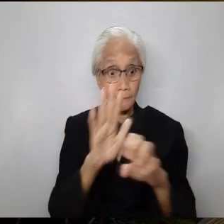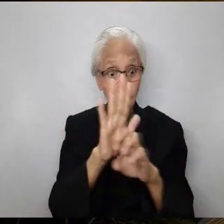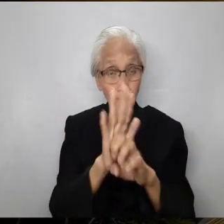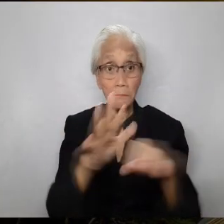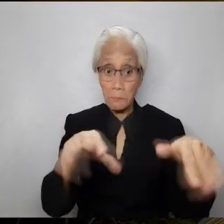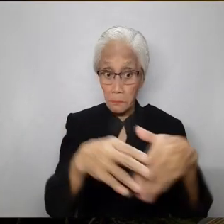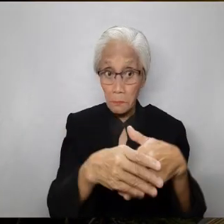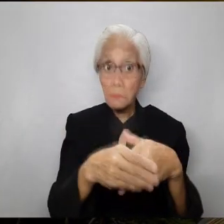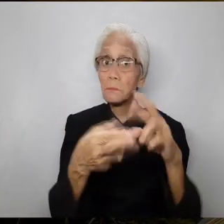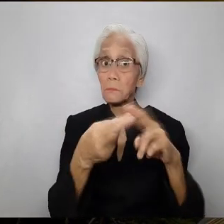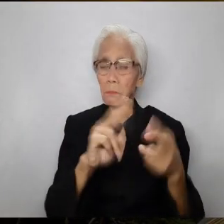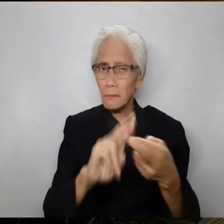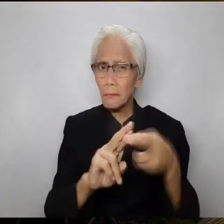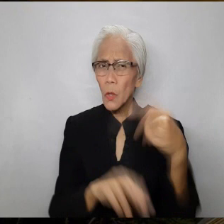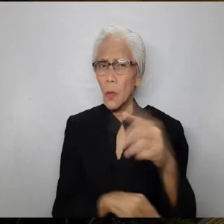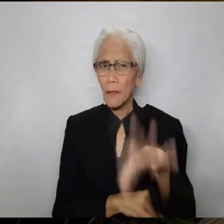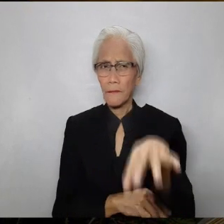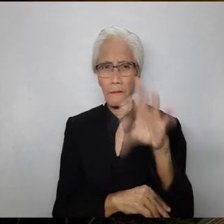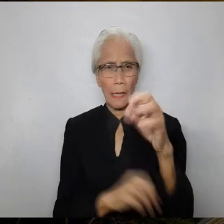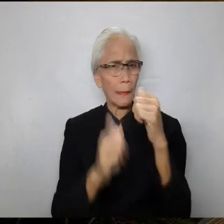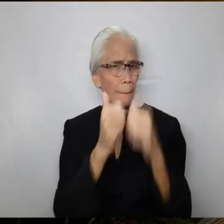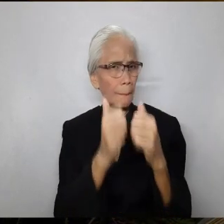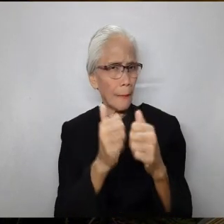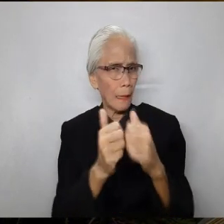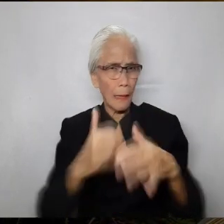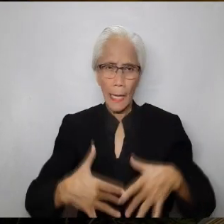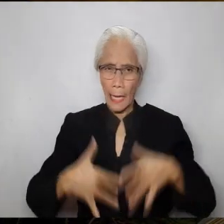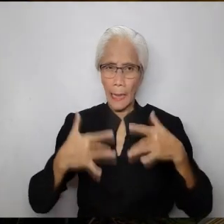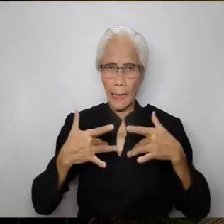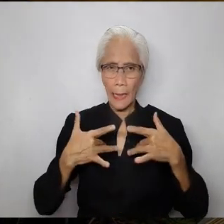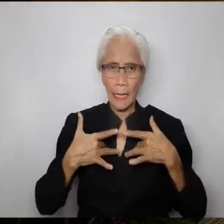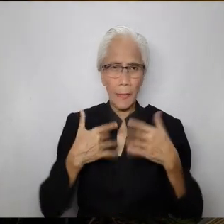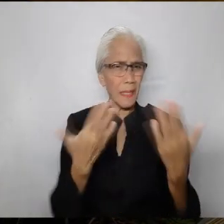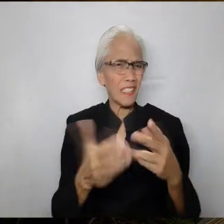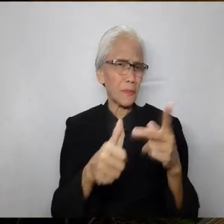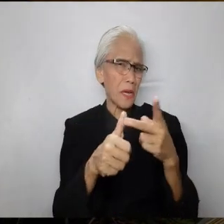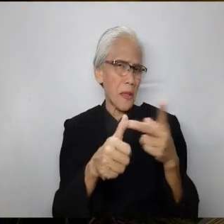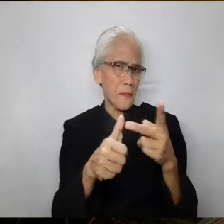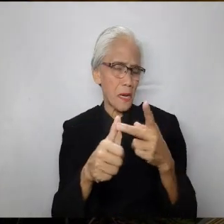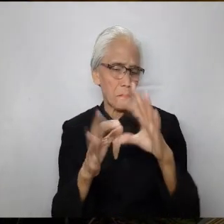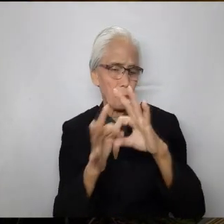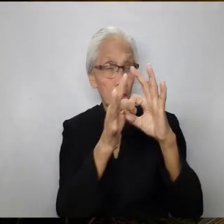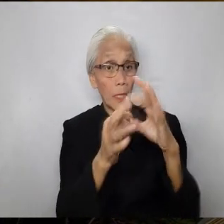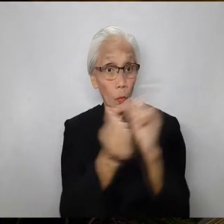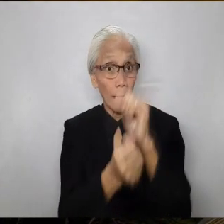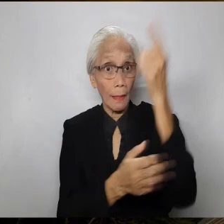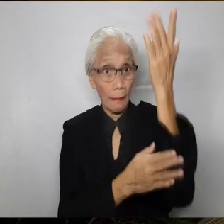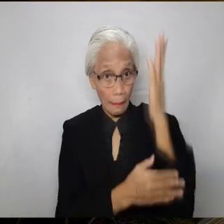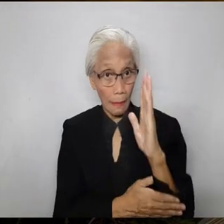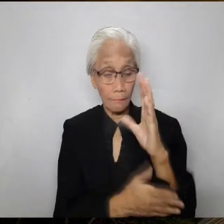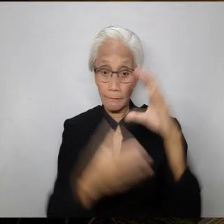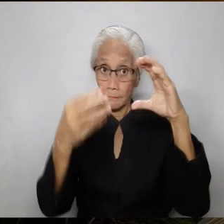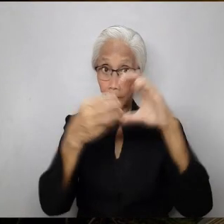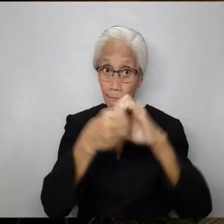relationships, like marital relationship, only find their meaning and life in this primary